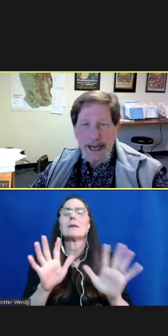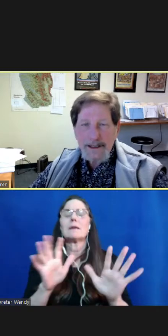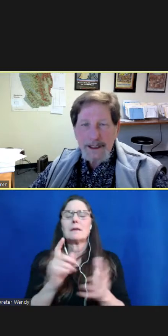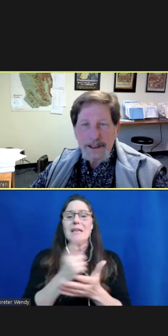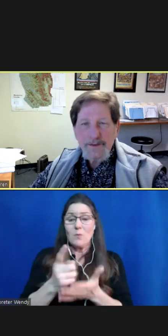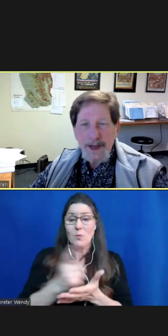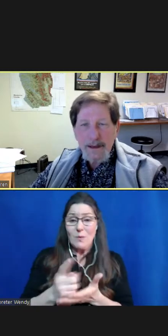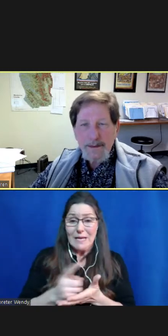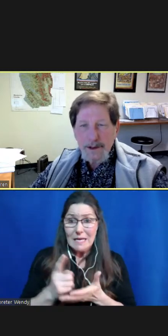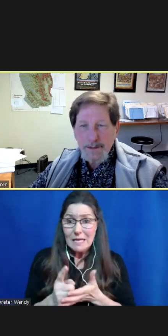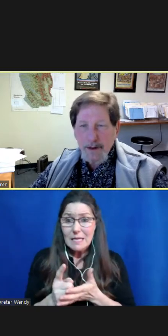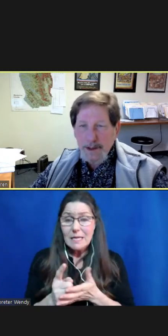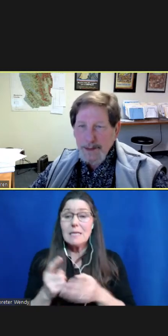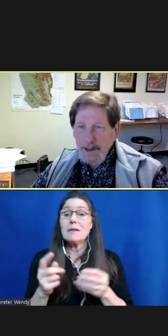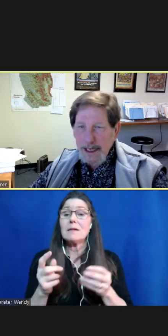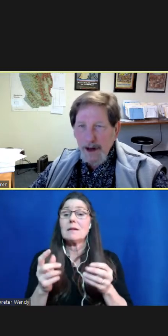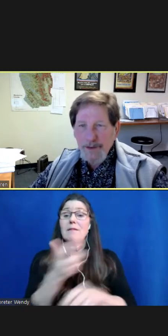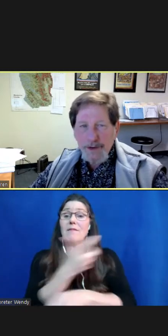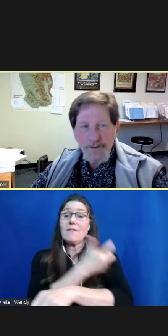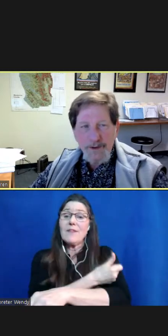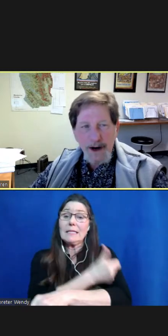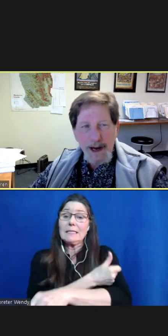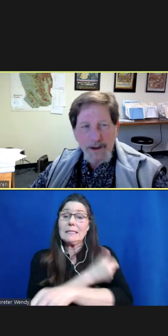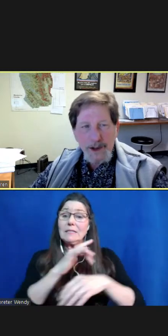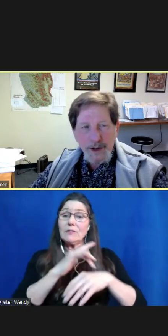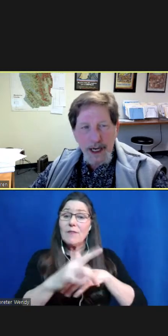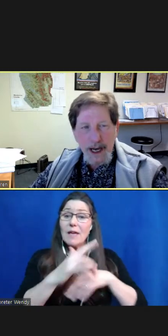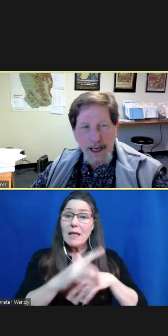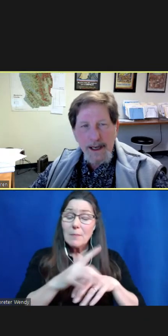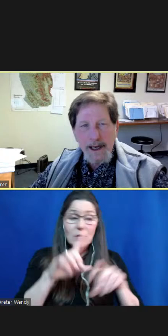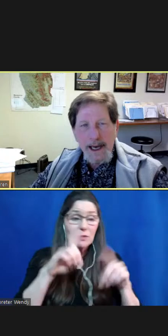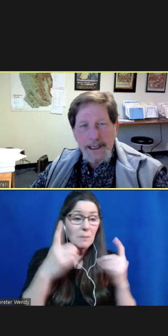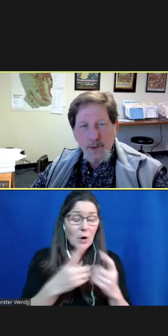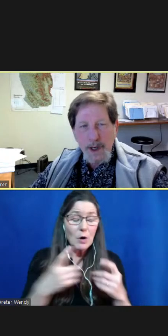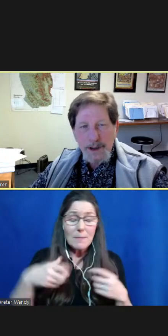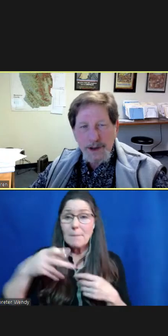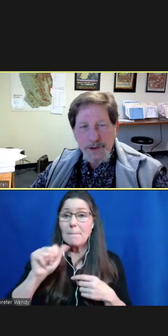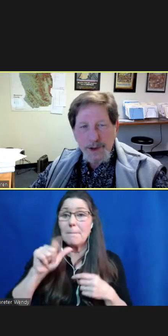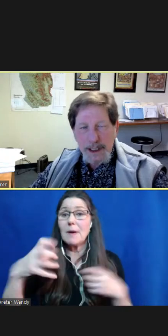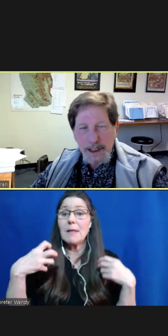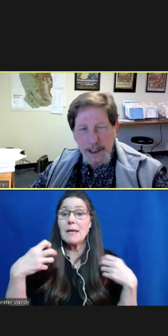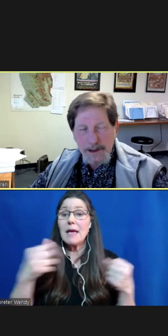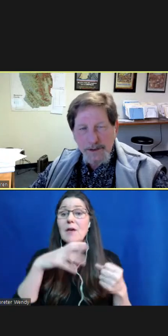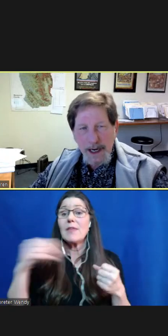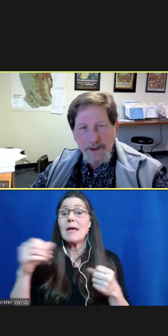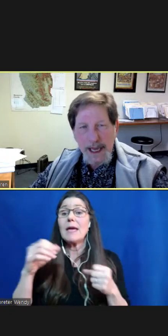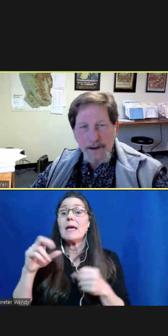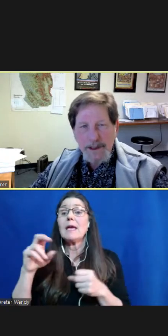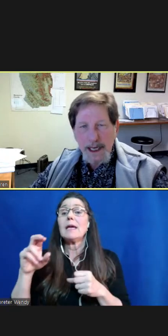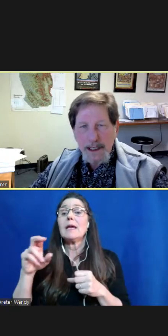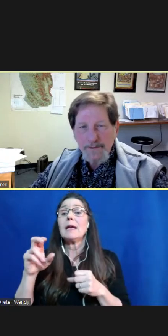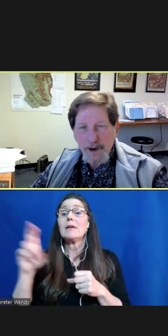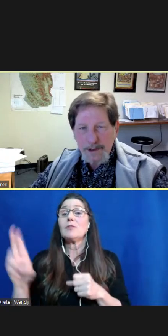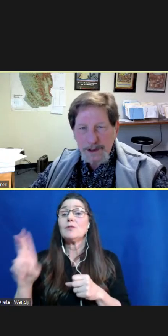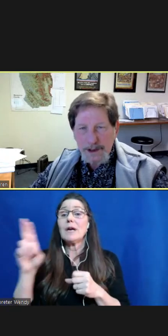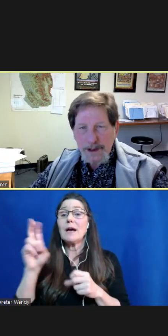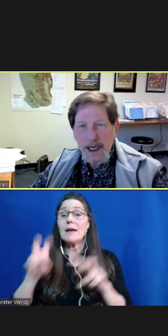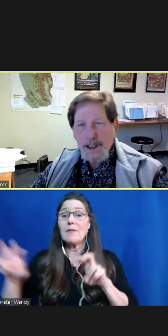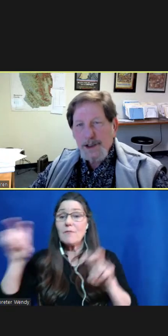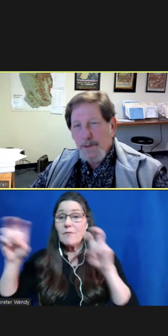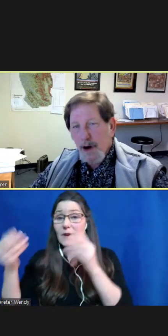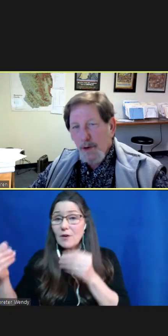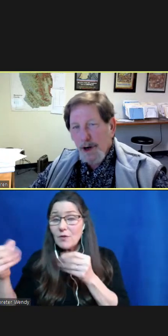are vaccines available at the Department of Public Health or the fairgrounds in Ukiah, as well as through the clinics around the county and in